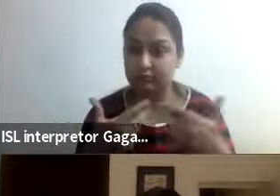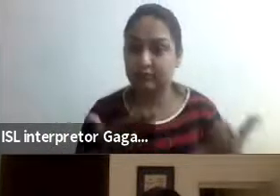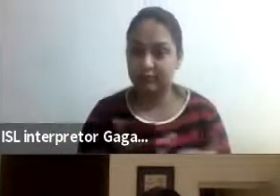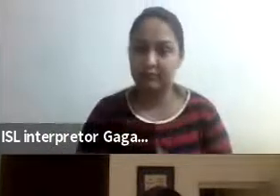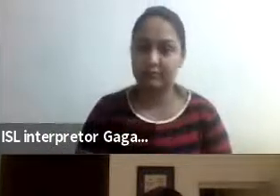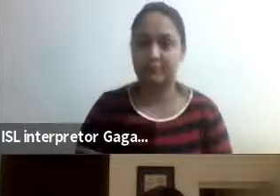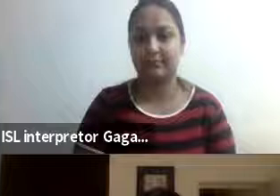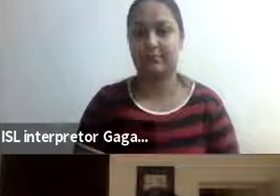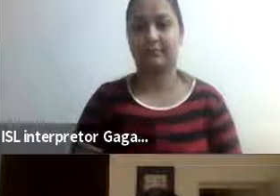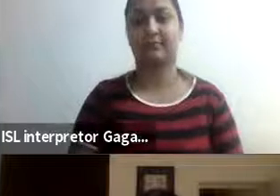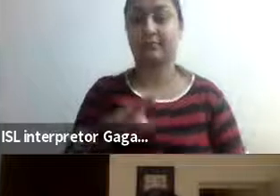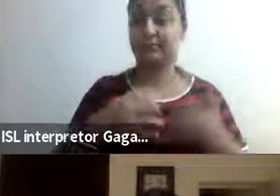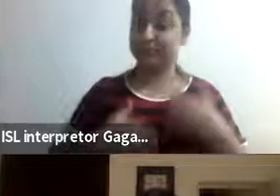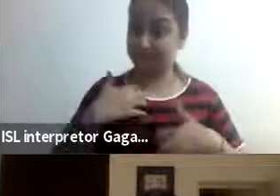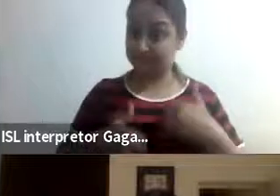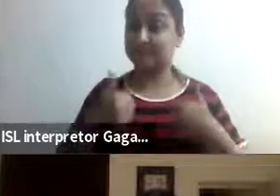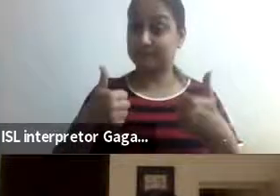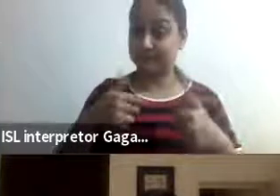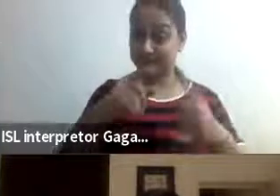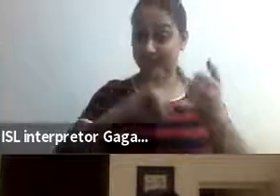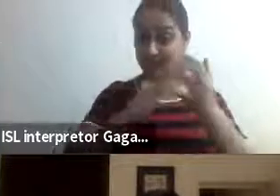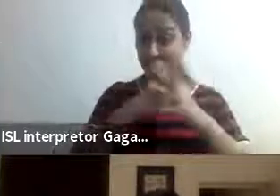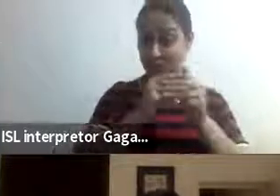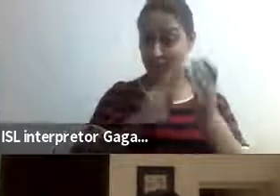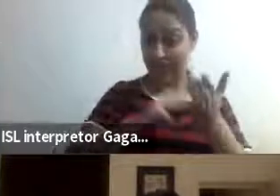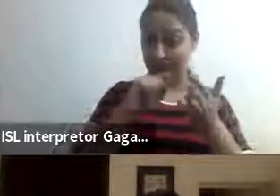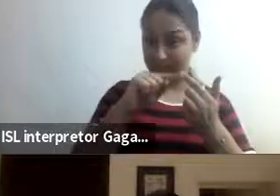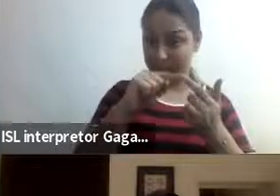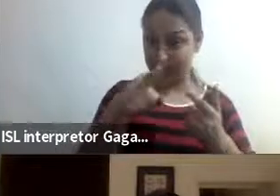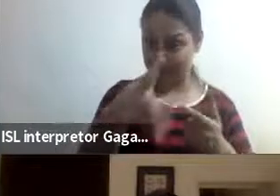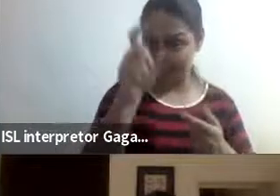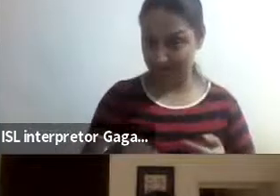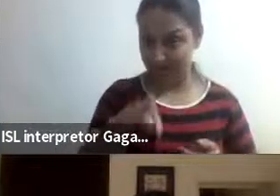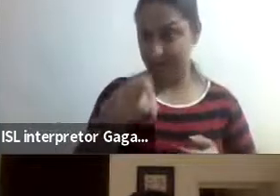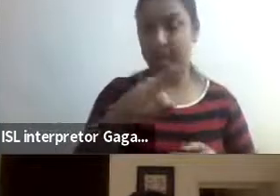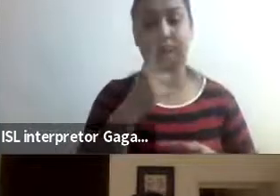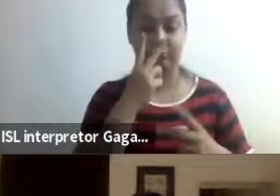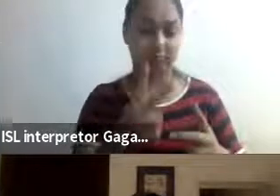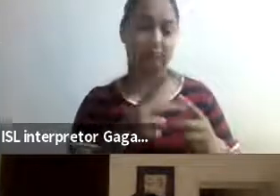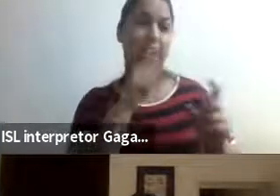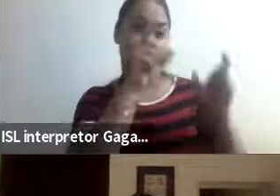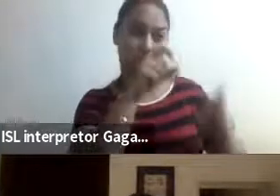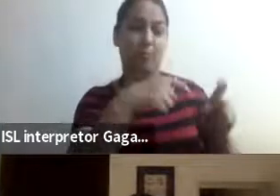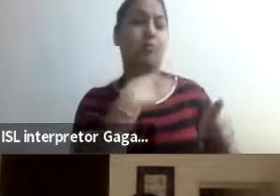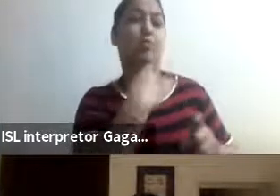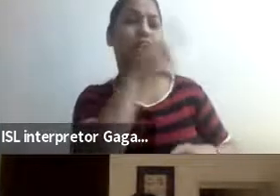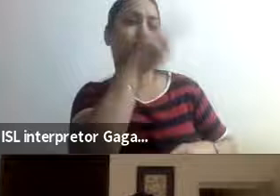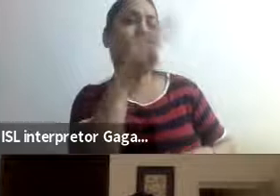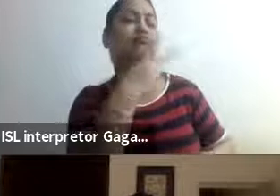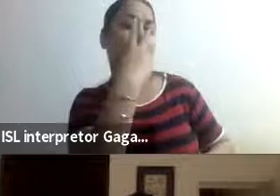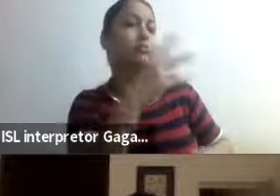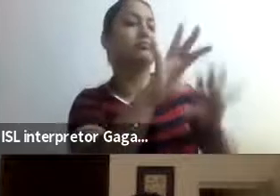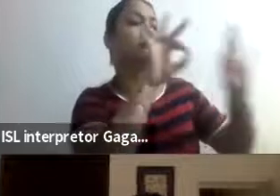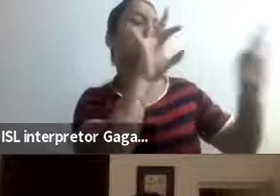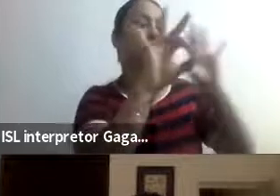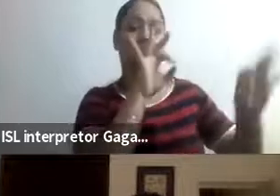Um, it is interesting that Swaminathan is out looking for people who can paint, because this is a period,